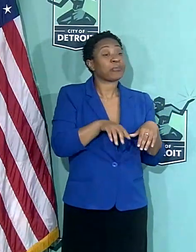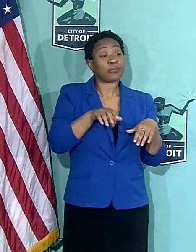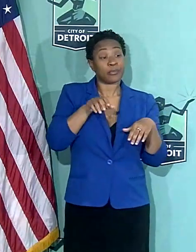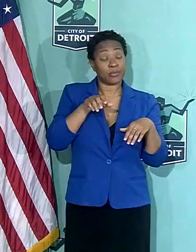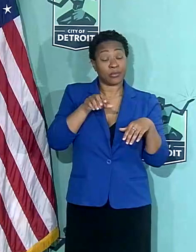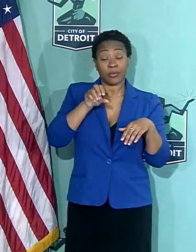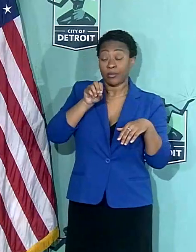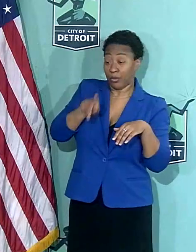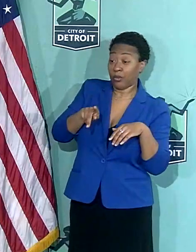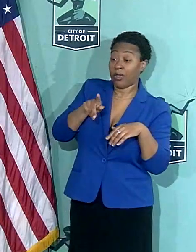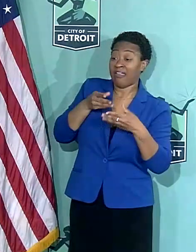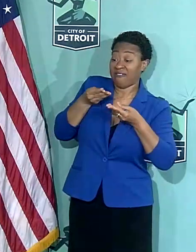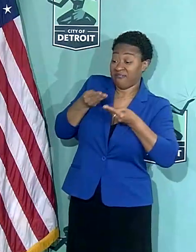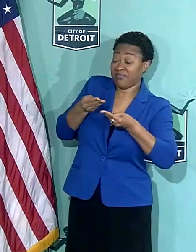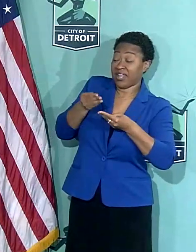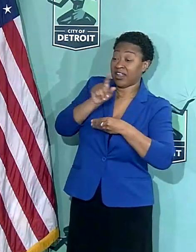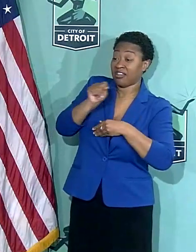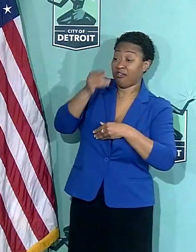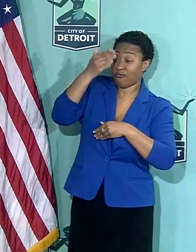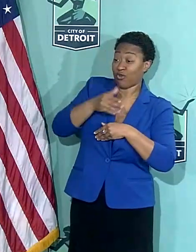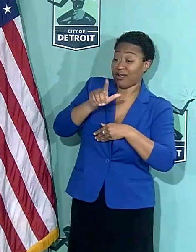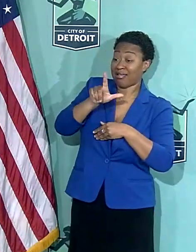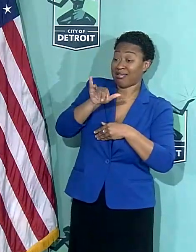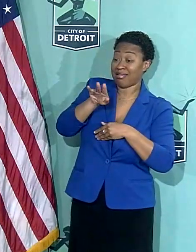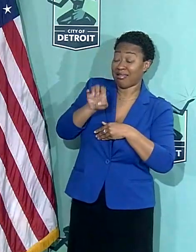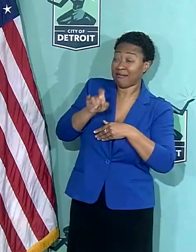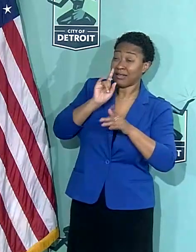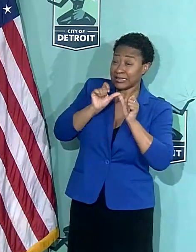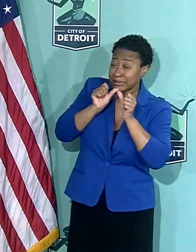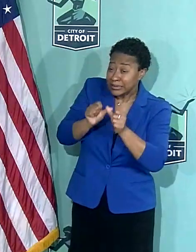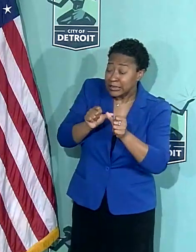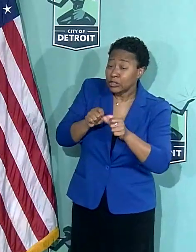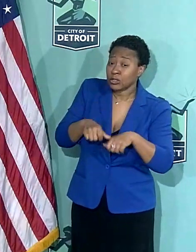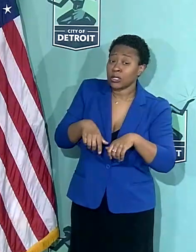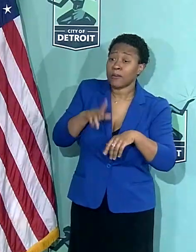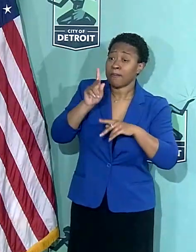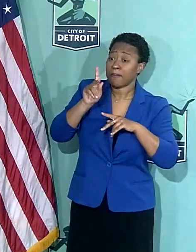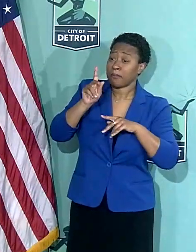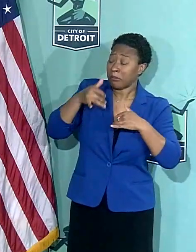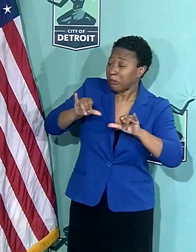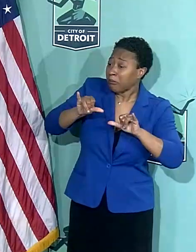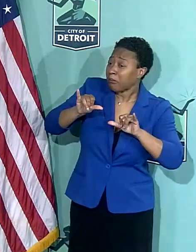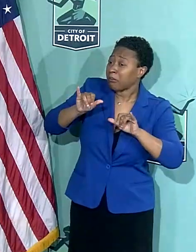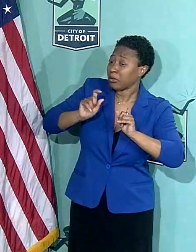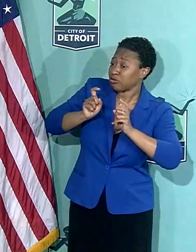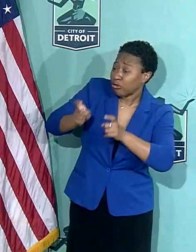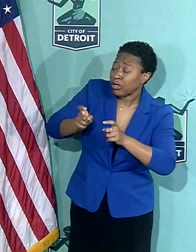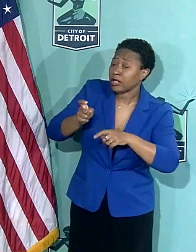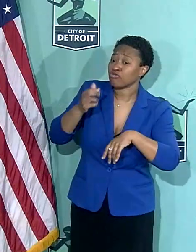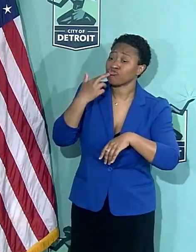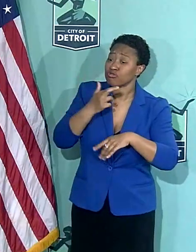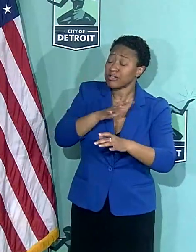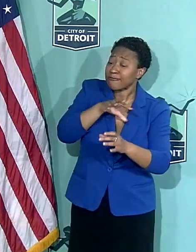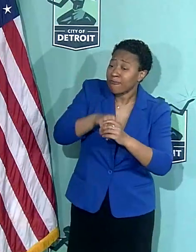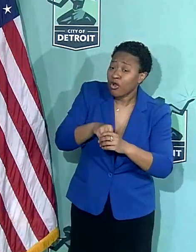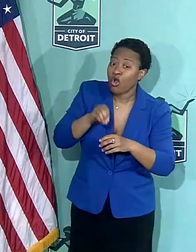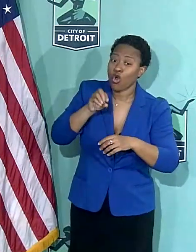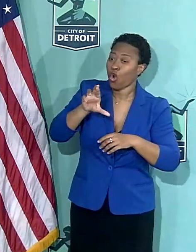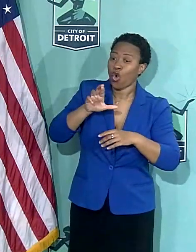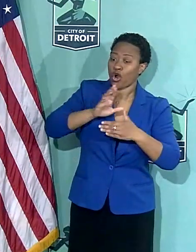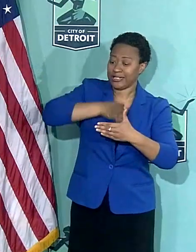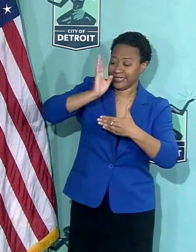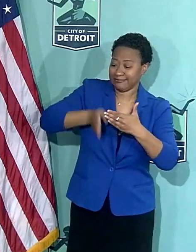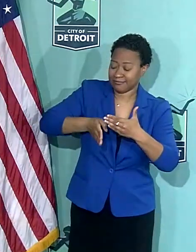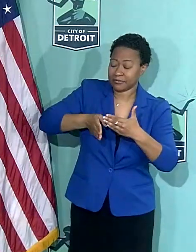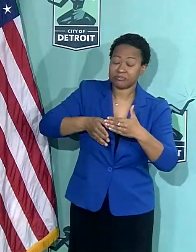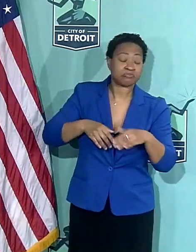Feed the Front Lines, is this program continuing? Can people still donate? Can restaurants get involved, or is this something that's run its course? It's